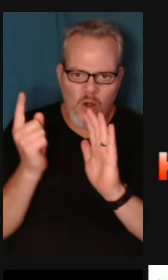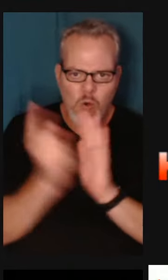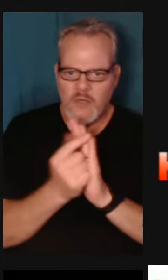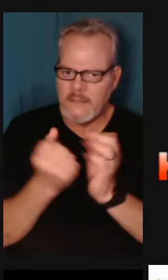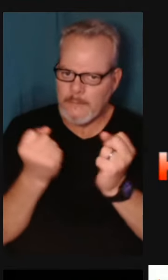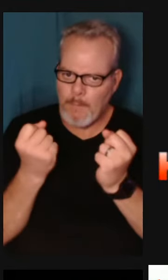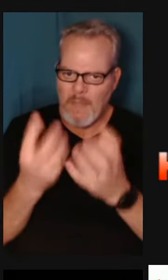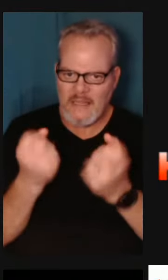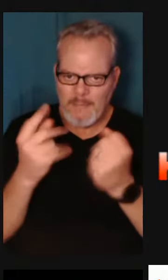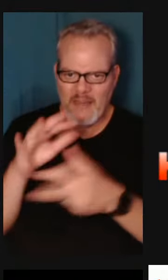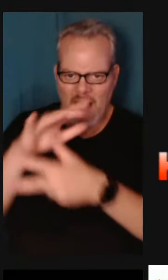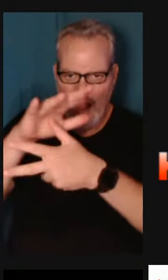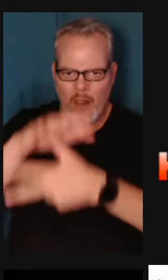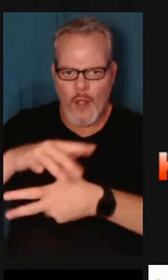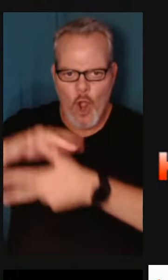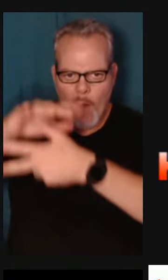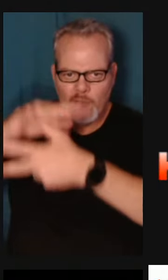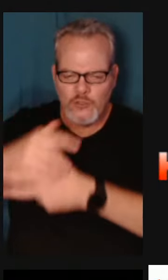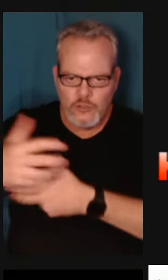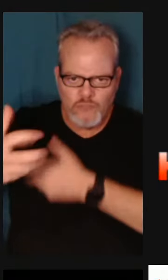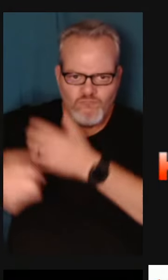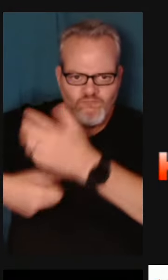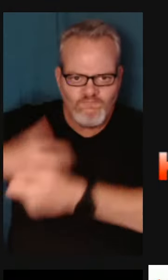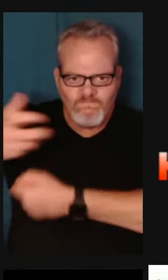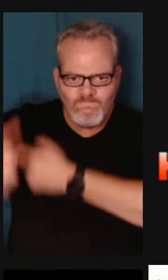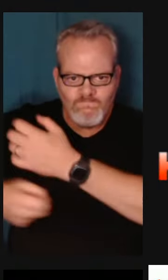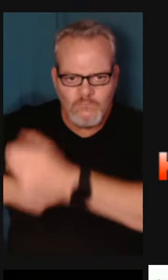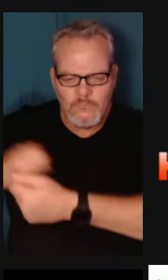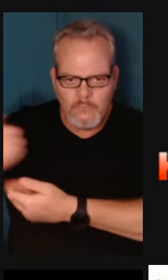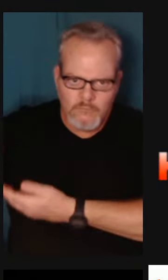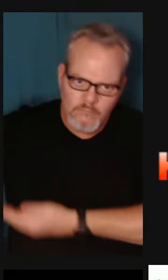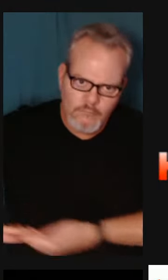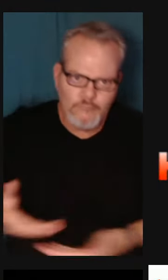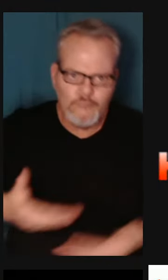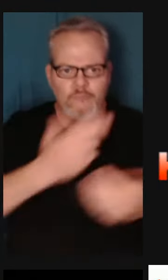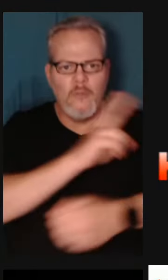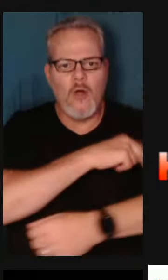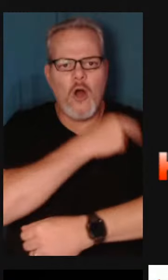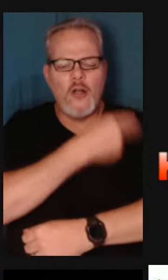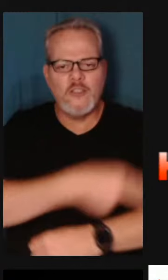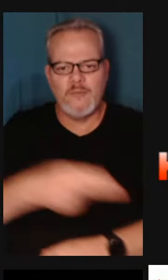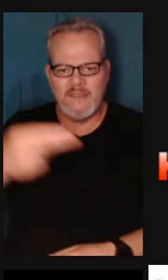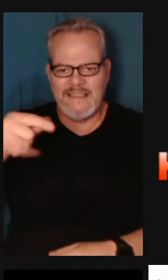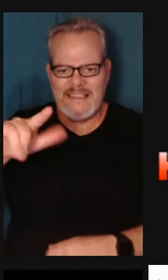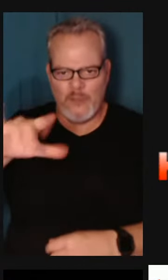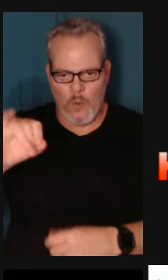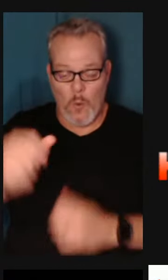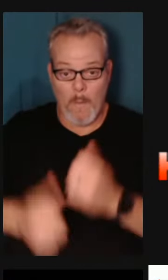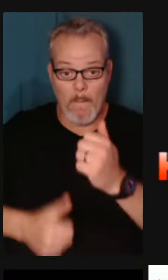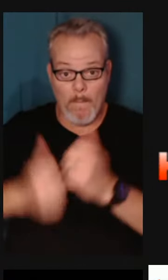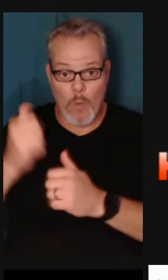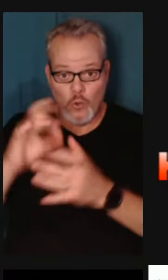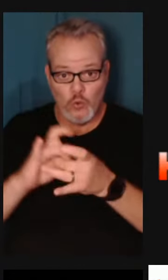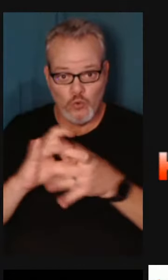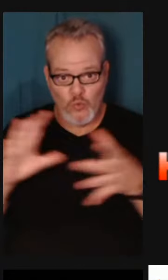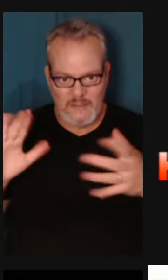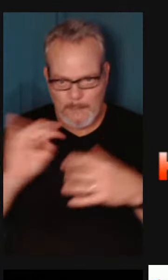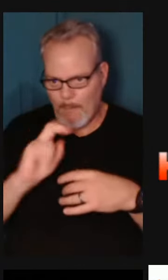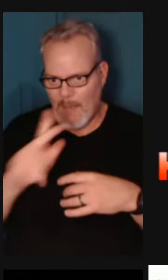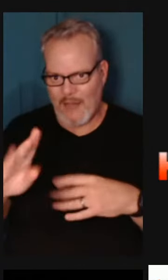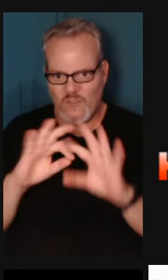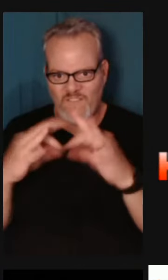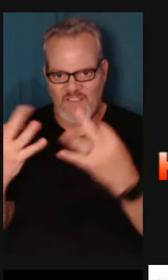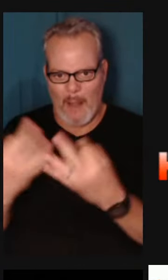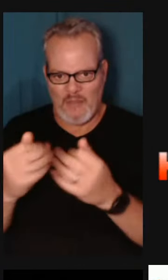all the survivors. They were taken to the hospital in Hilo. Most were released that day to their ohana with